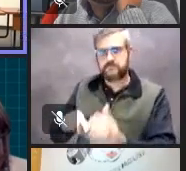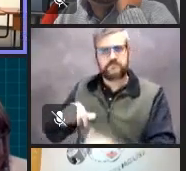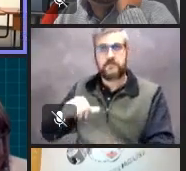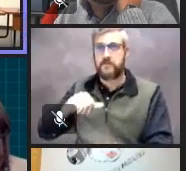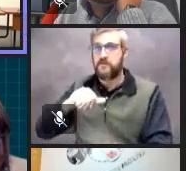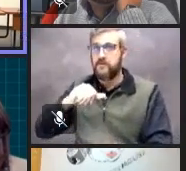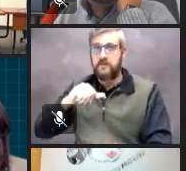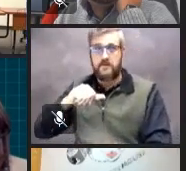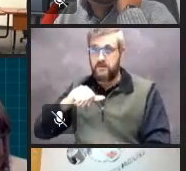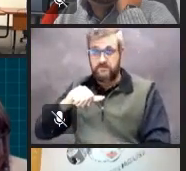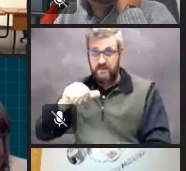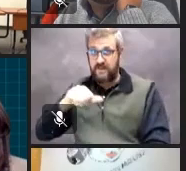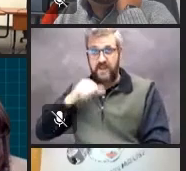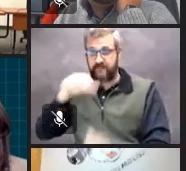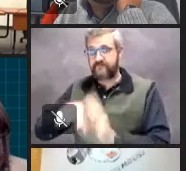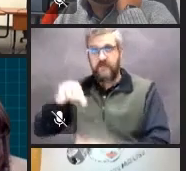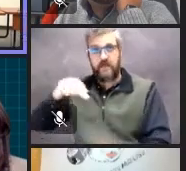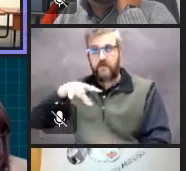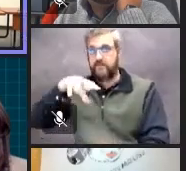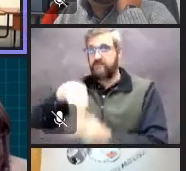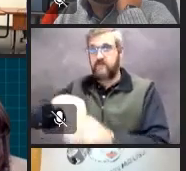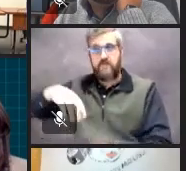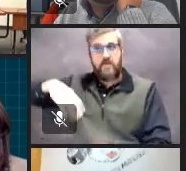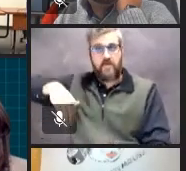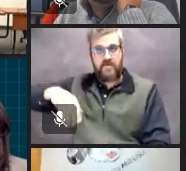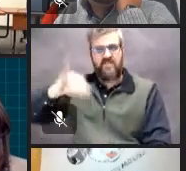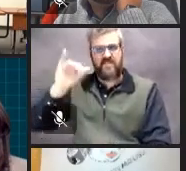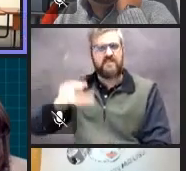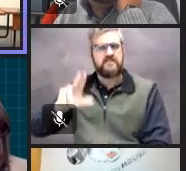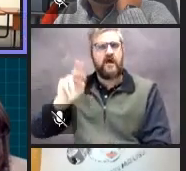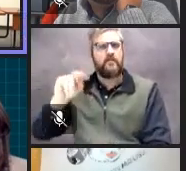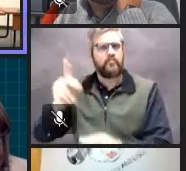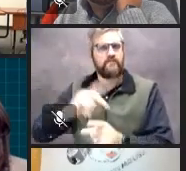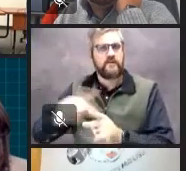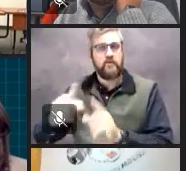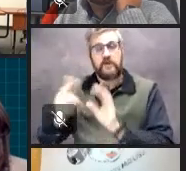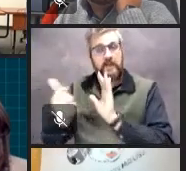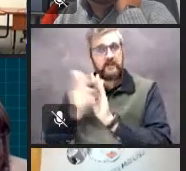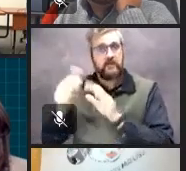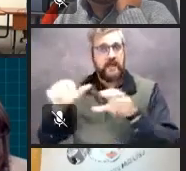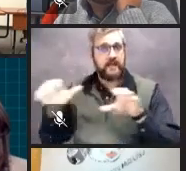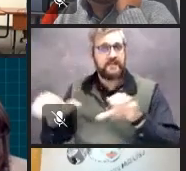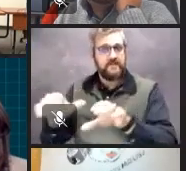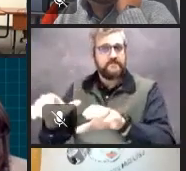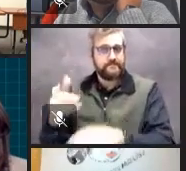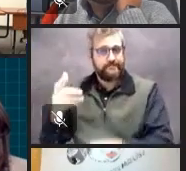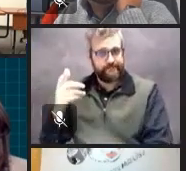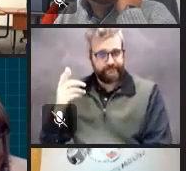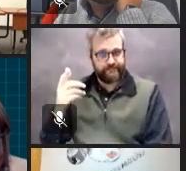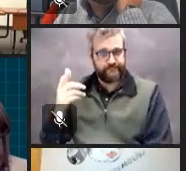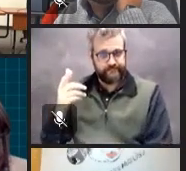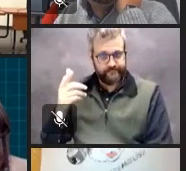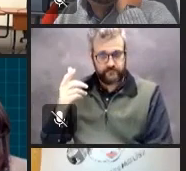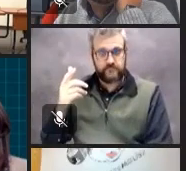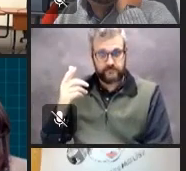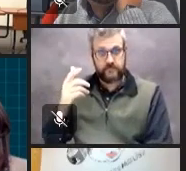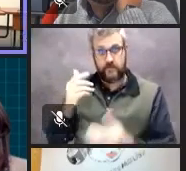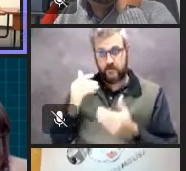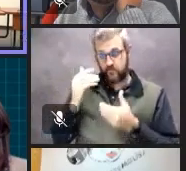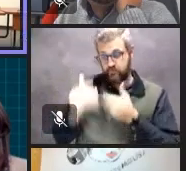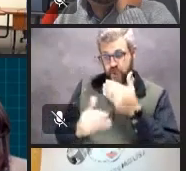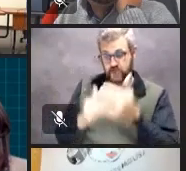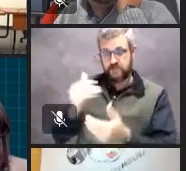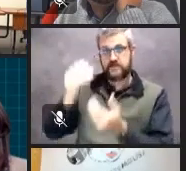to have engaged in that unprofessional and illegal activity. The process of notice